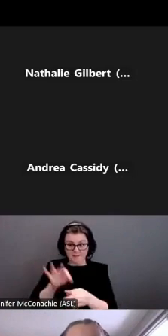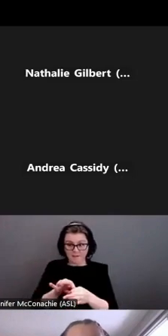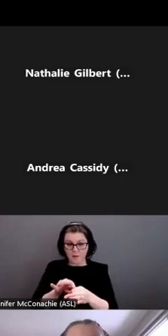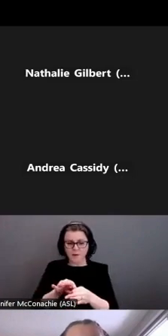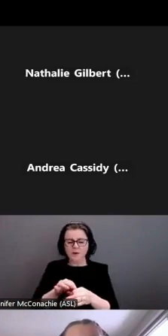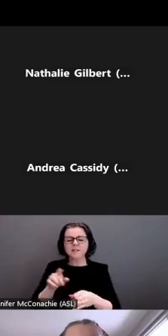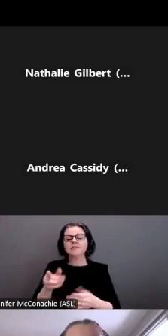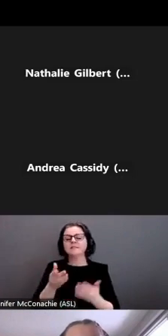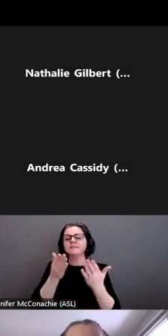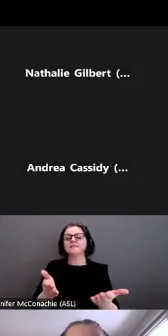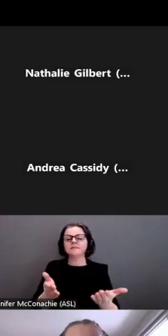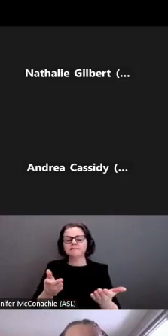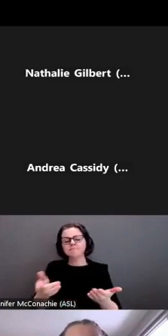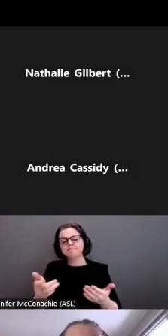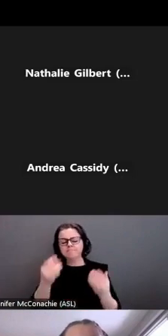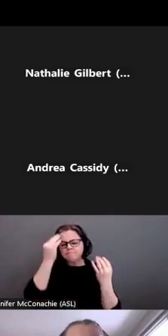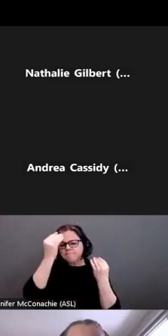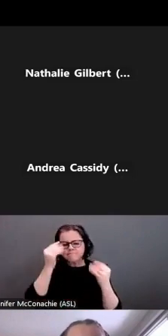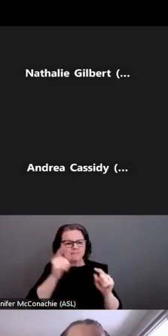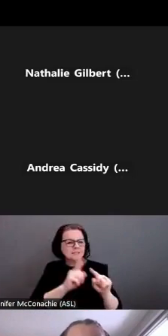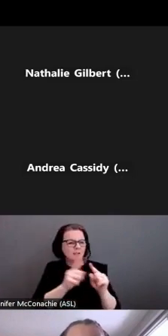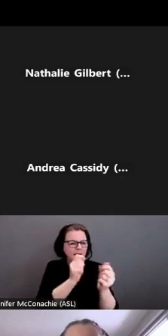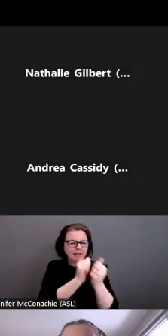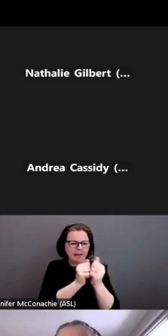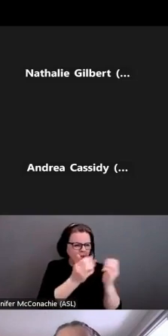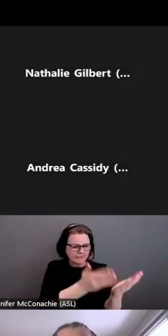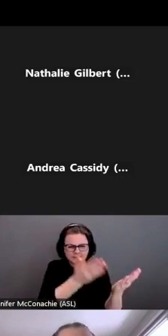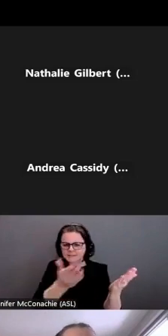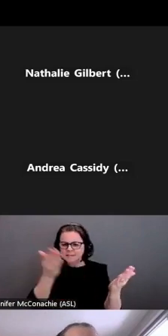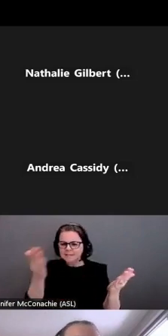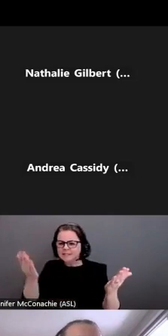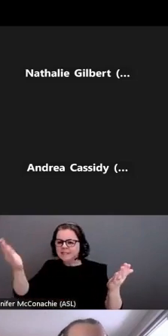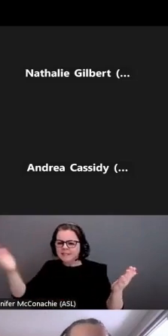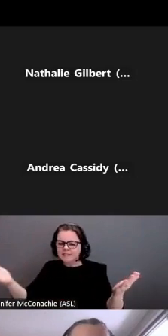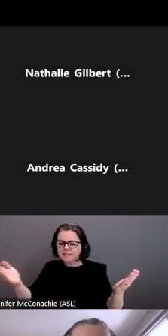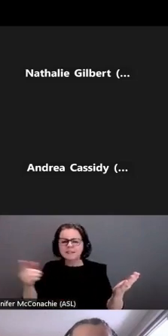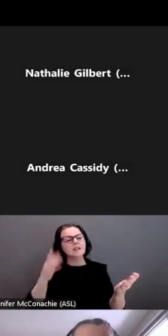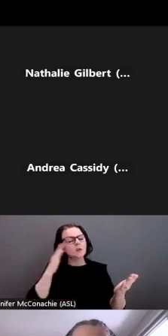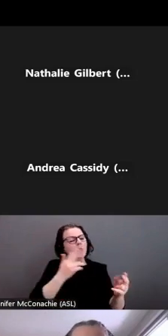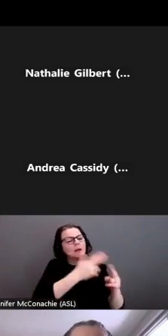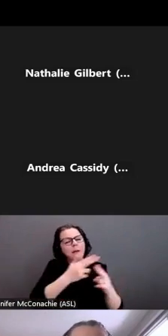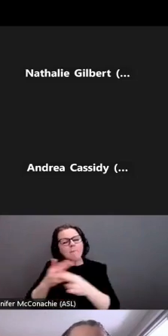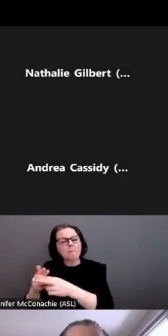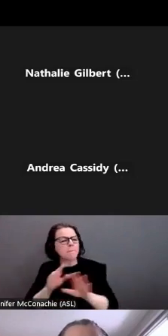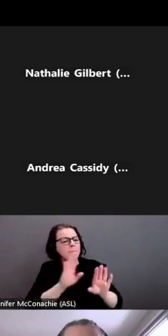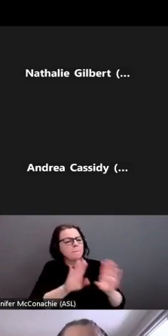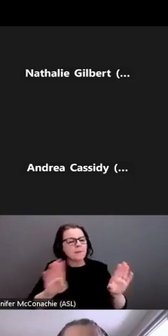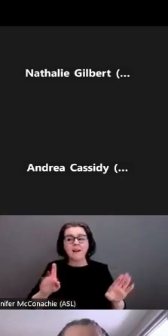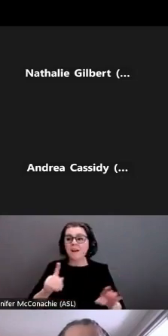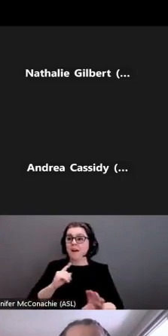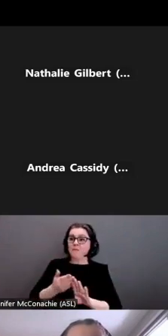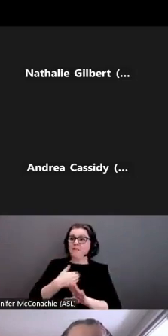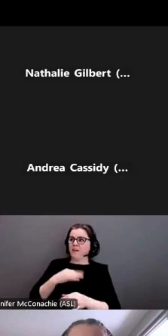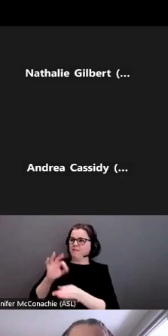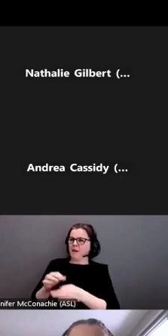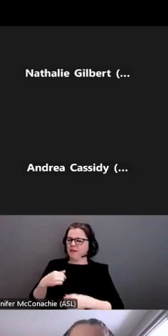all the candidates. Because I remember the first time that I went, I knew a handful of names, but even then, I was kind of surprised with like how many